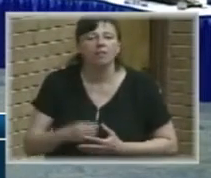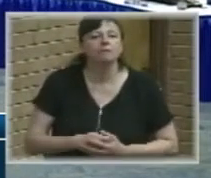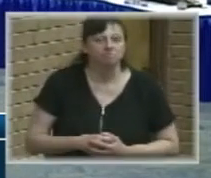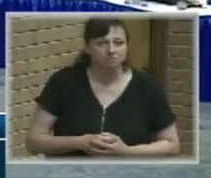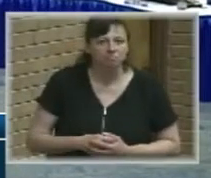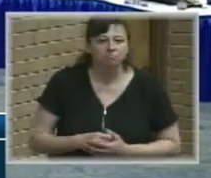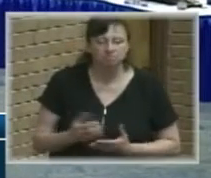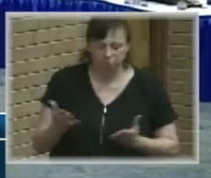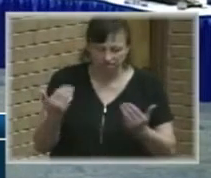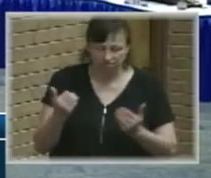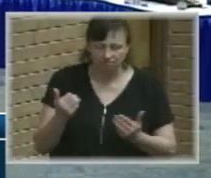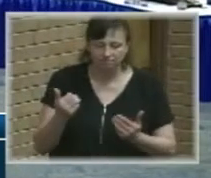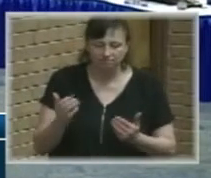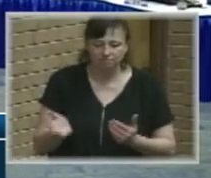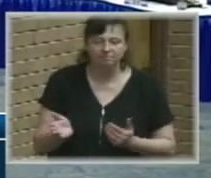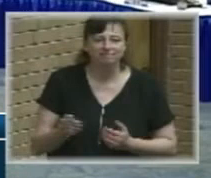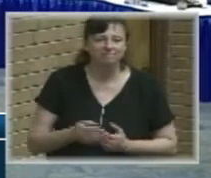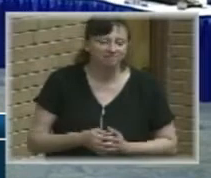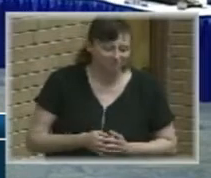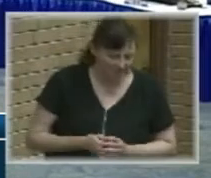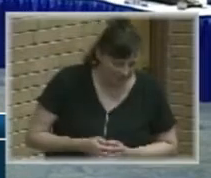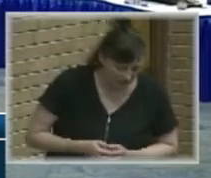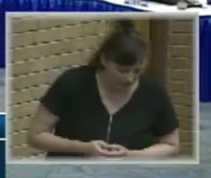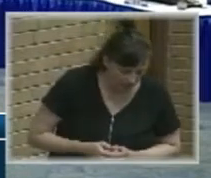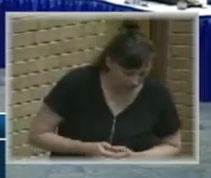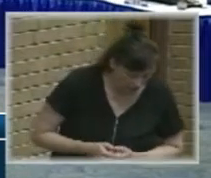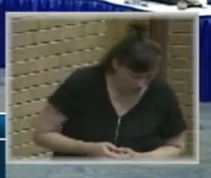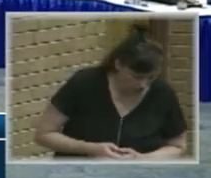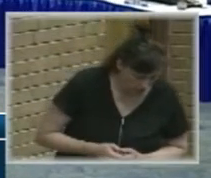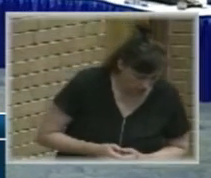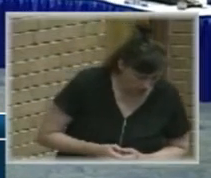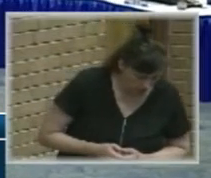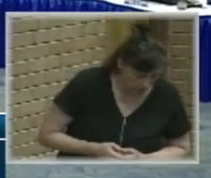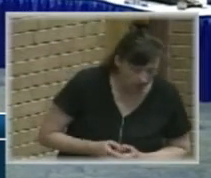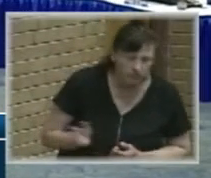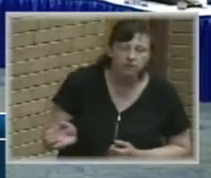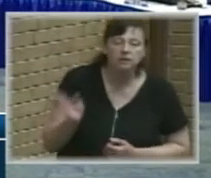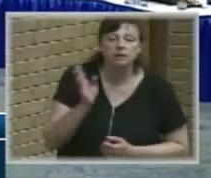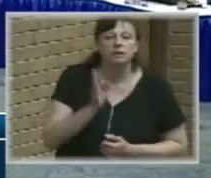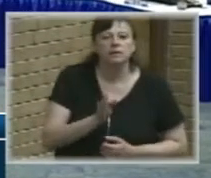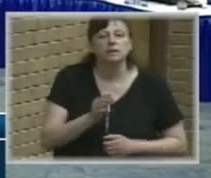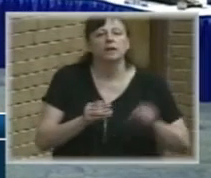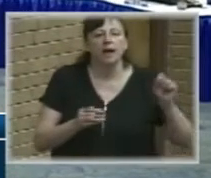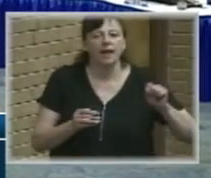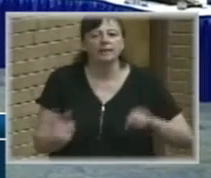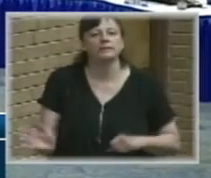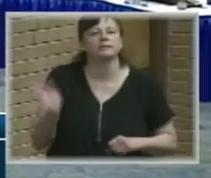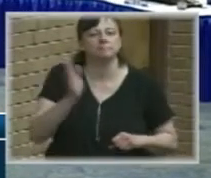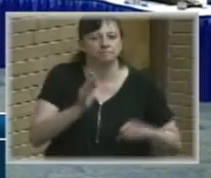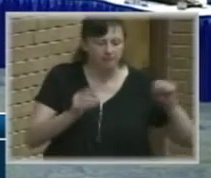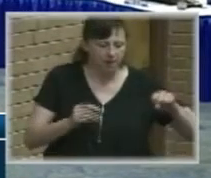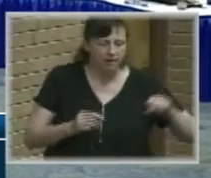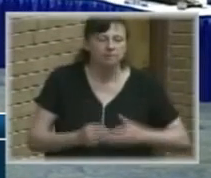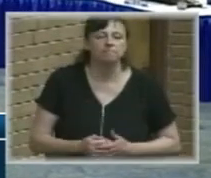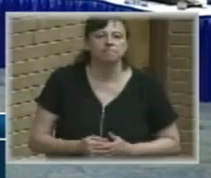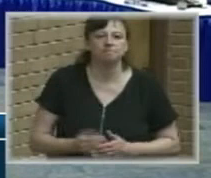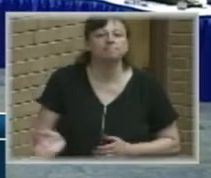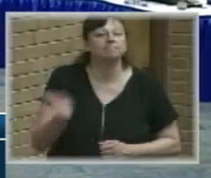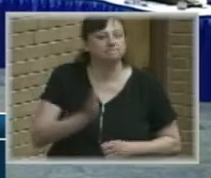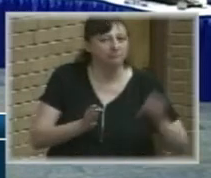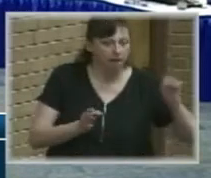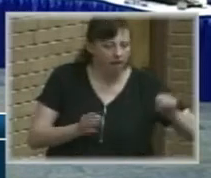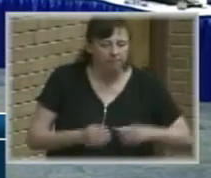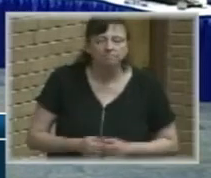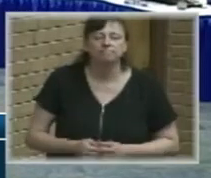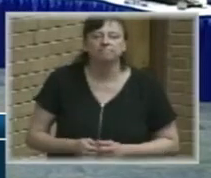roll. Glad to see a blank contract in there. Councilmember DePonzio. Aye. Councilmember Werner. Aye. Councilmember